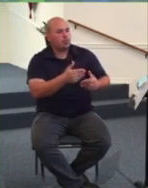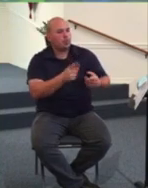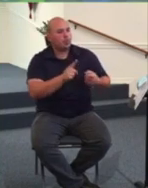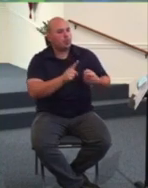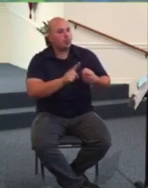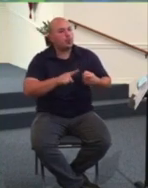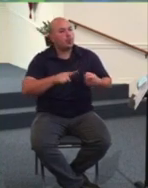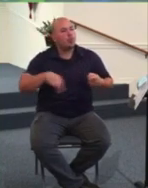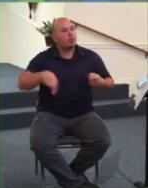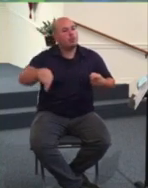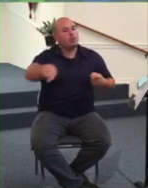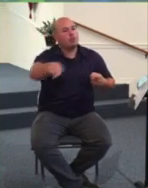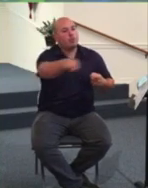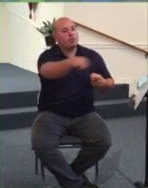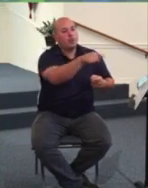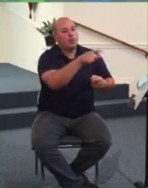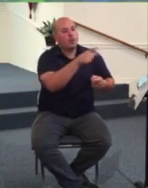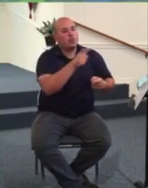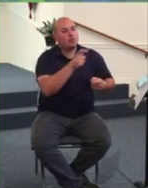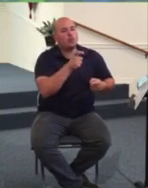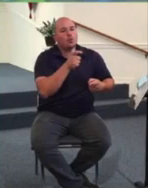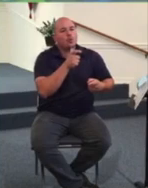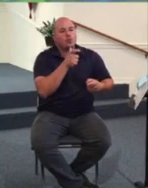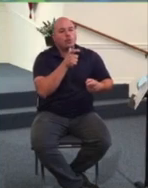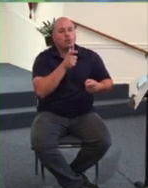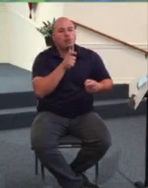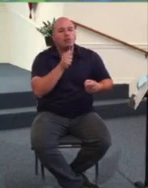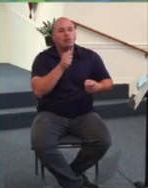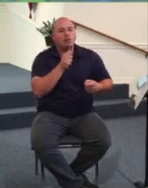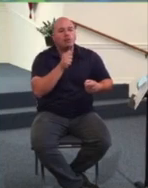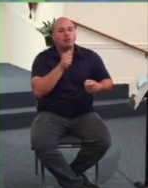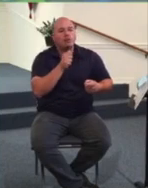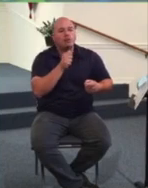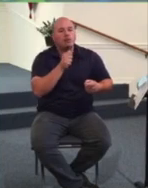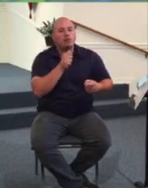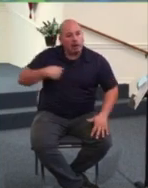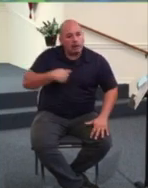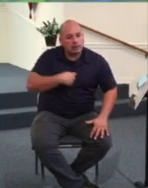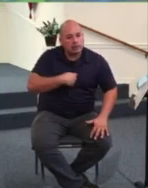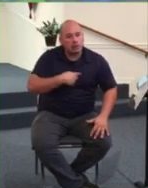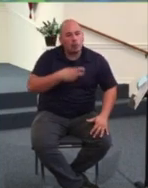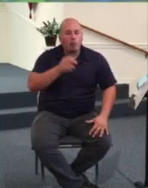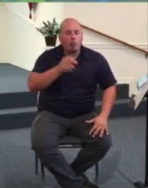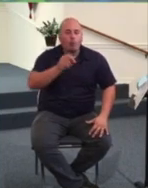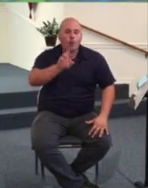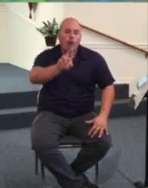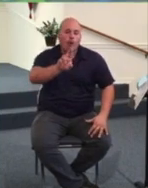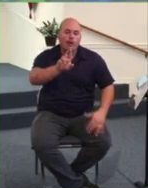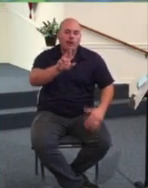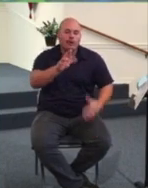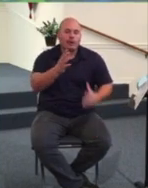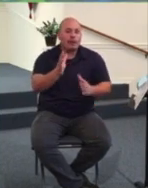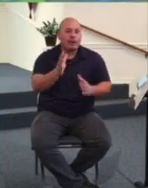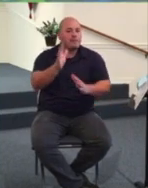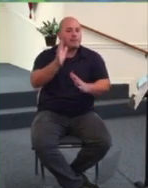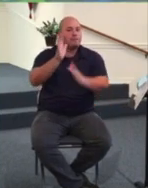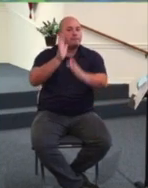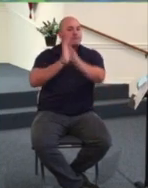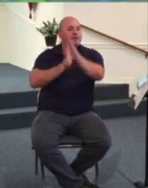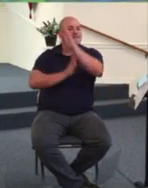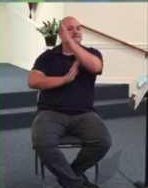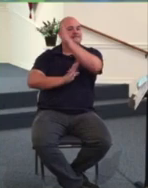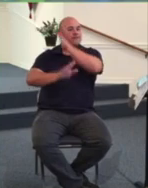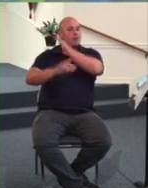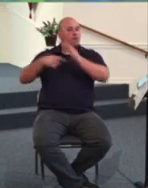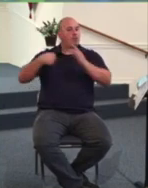wicked. And that's us, or was us, before we came to Jesus. We were